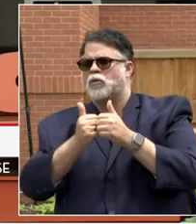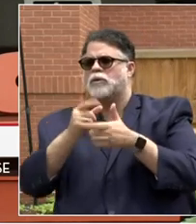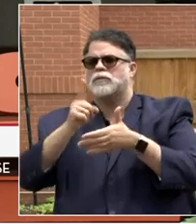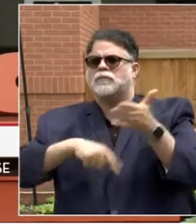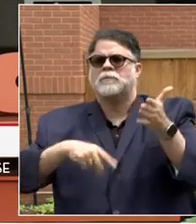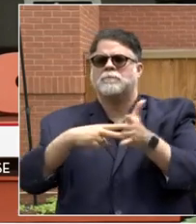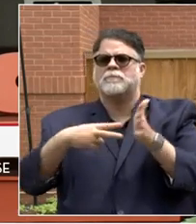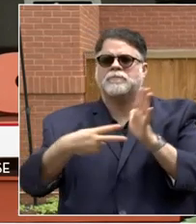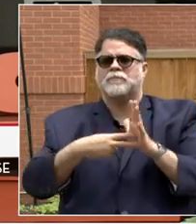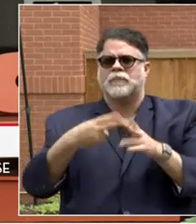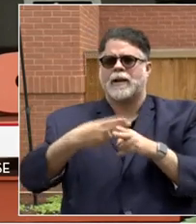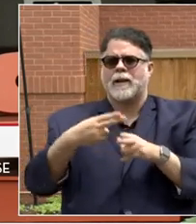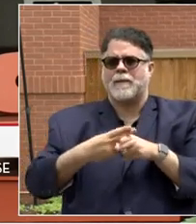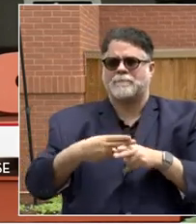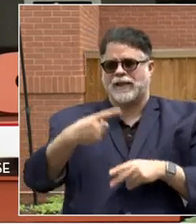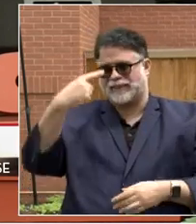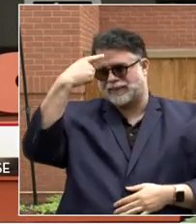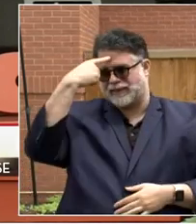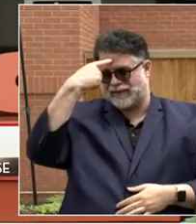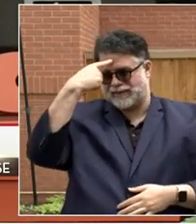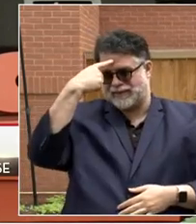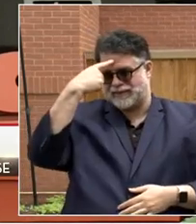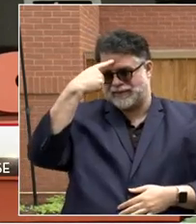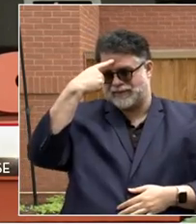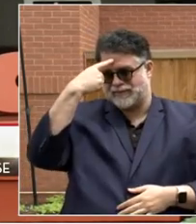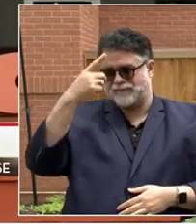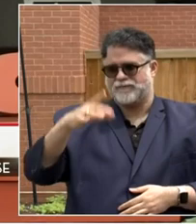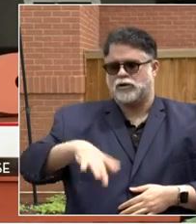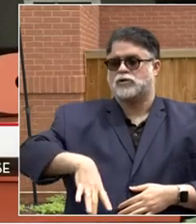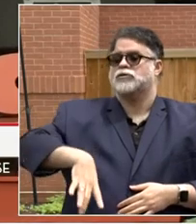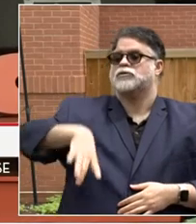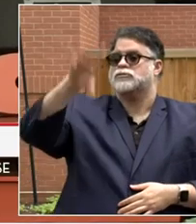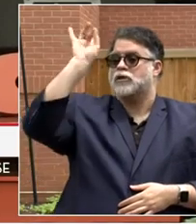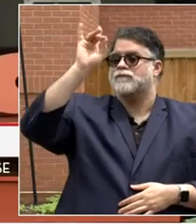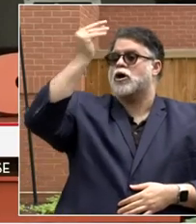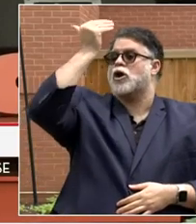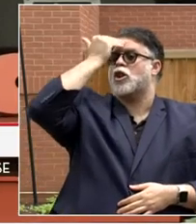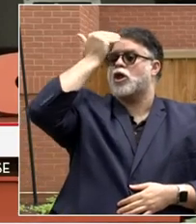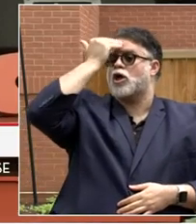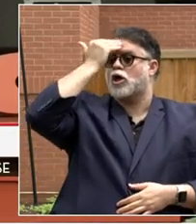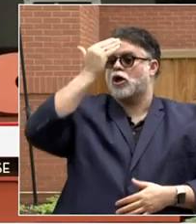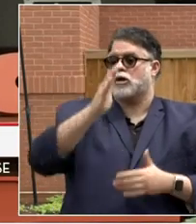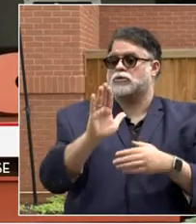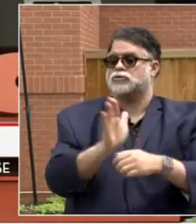I think I discovered who knows the song.